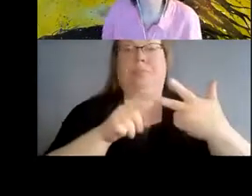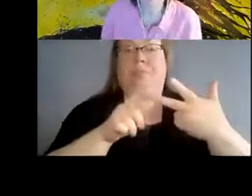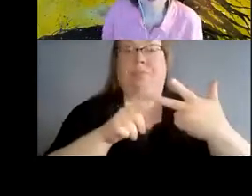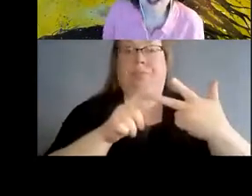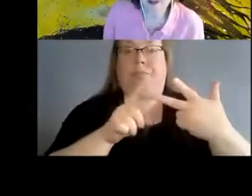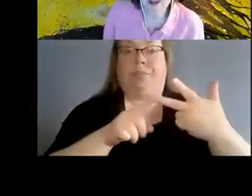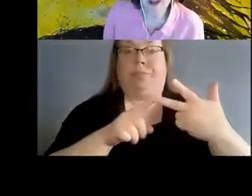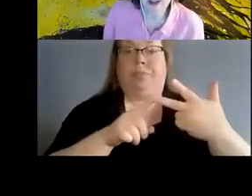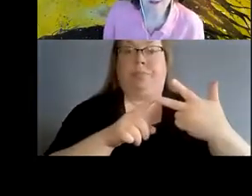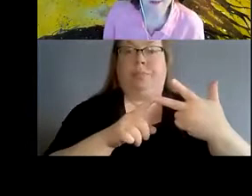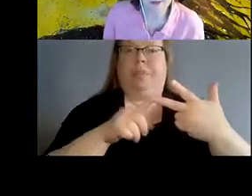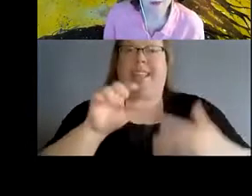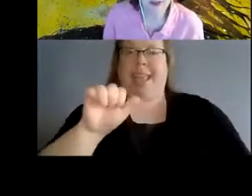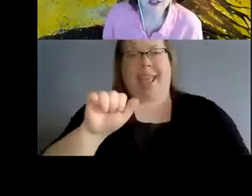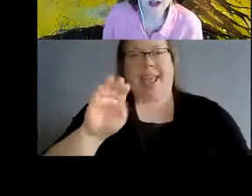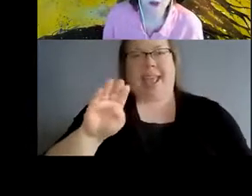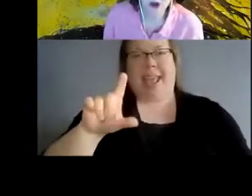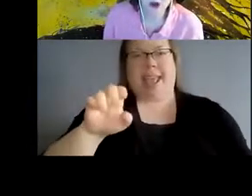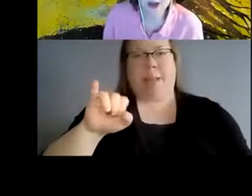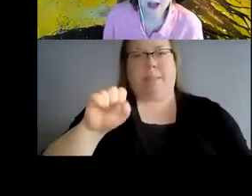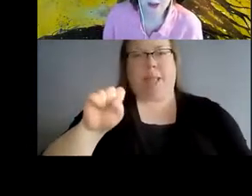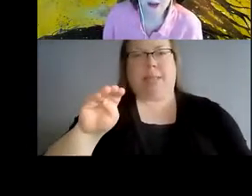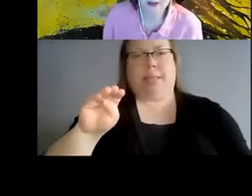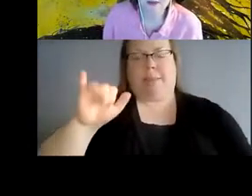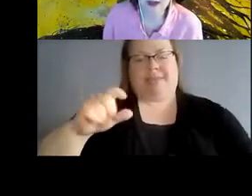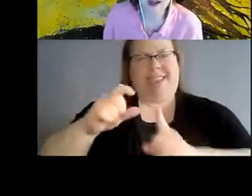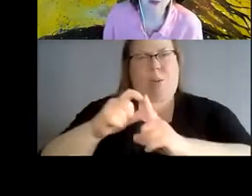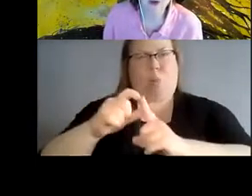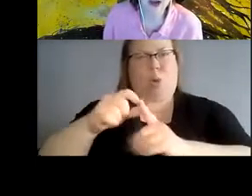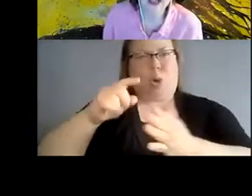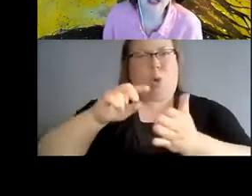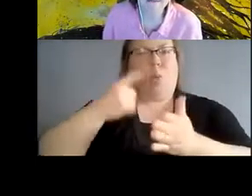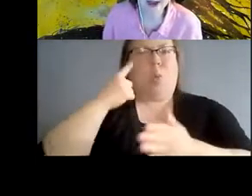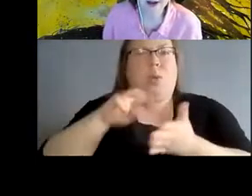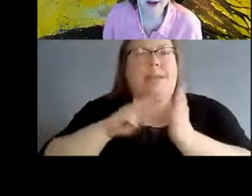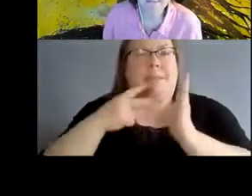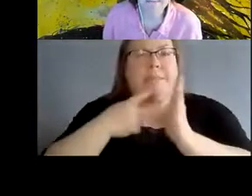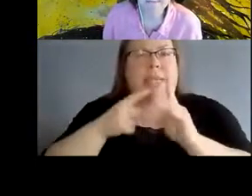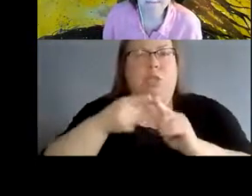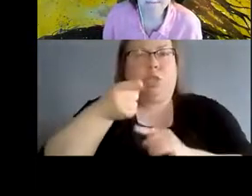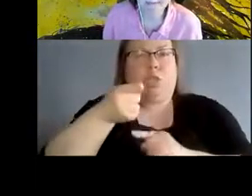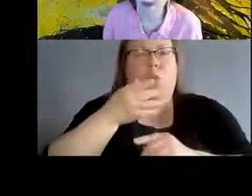what is ableism? What does that word ableism mean, and why does it matter?